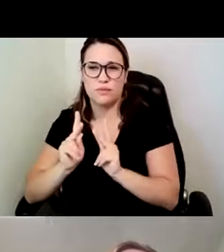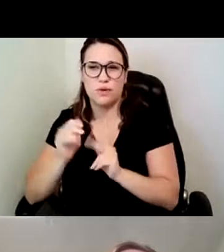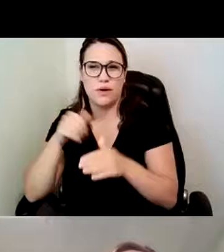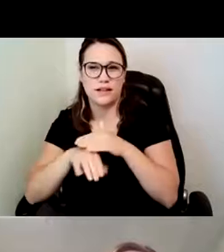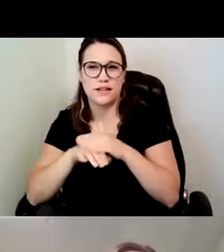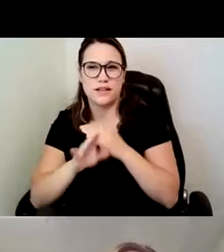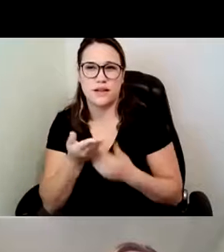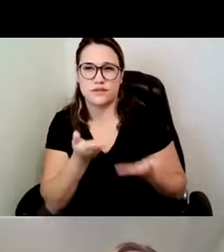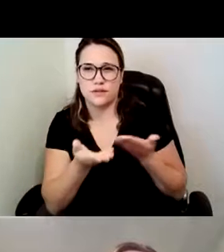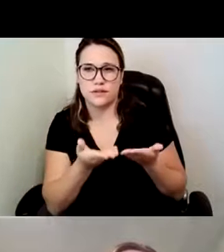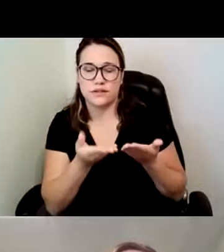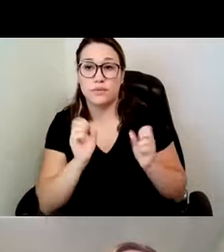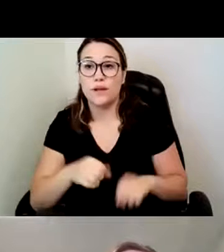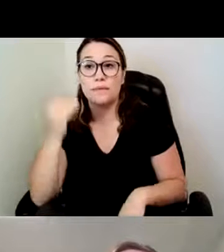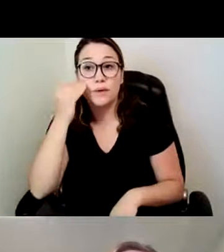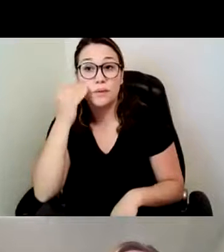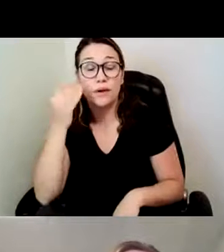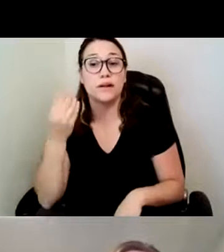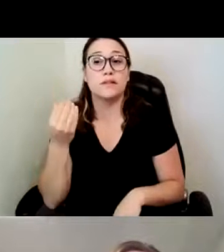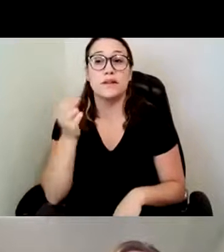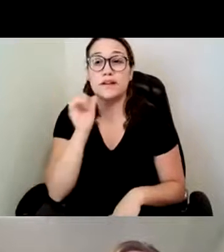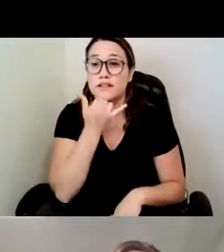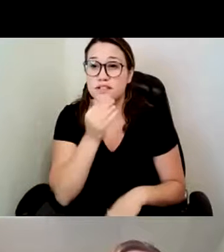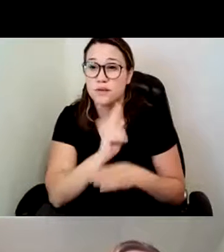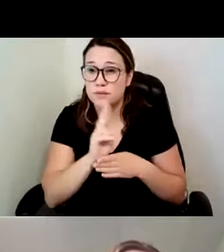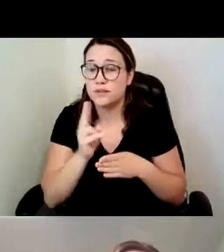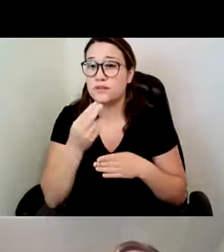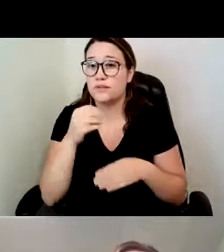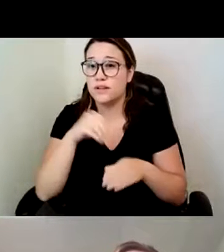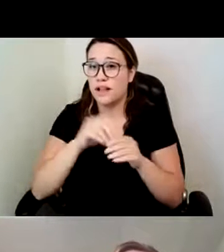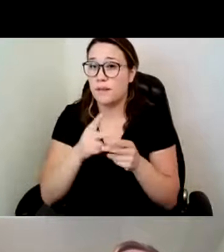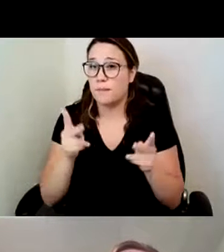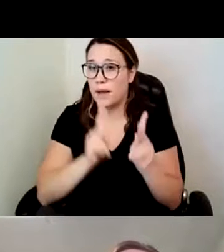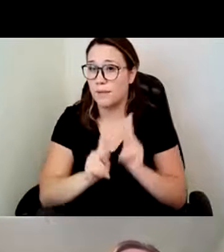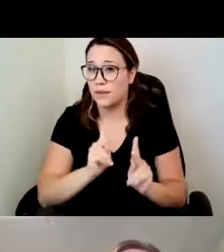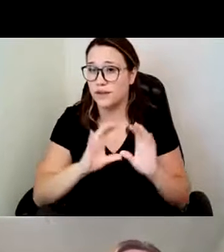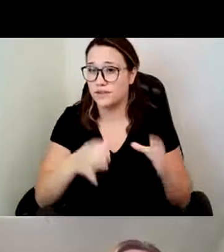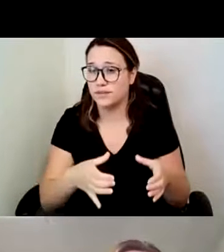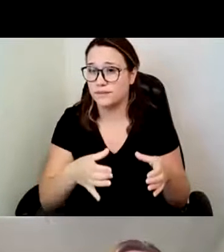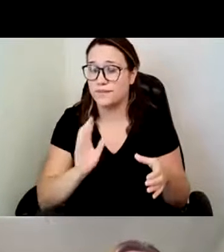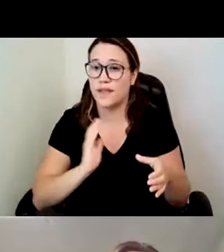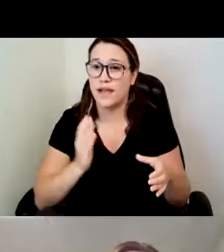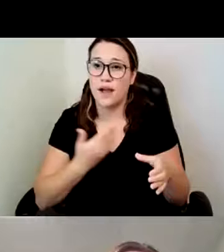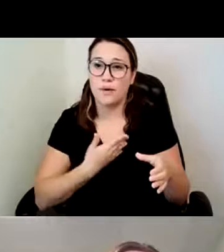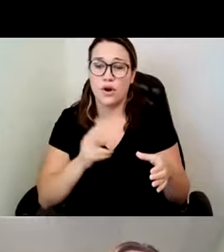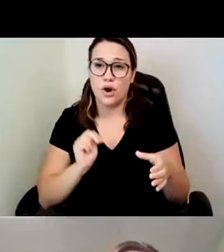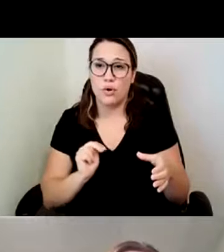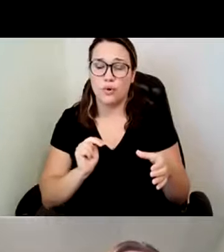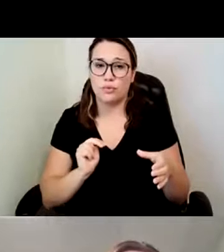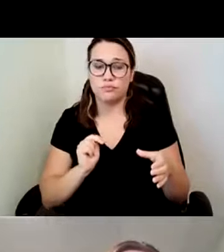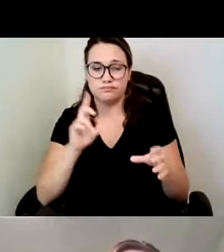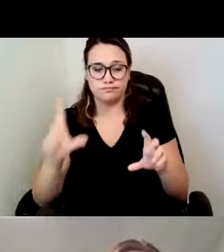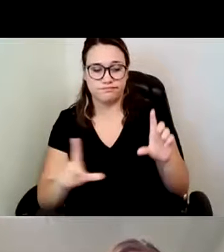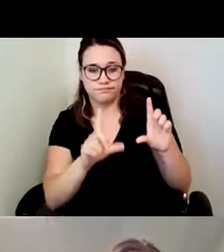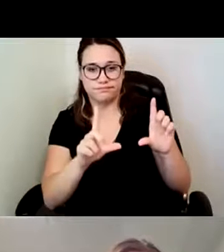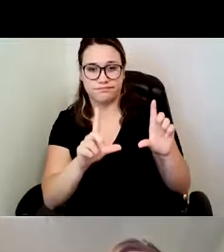all be aware of the signs of substance misuse among this population. Within our own scope of practice, we can engage